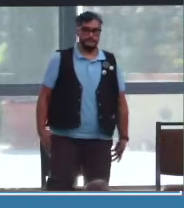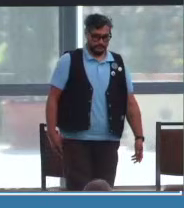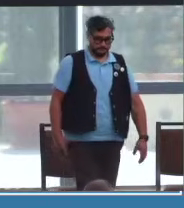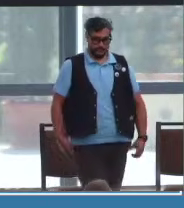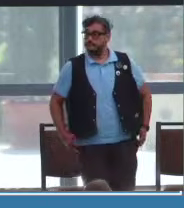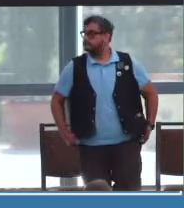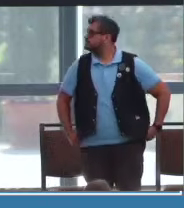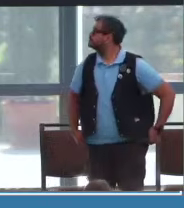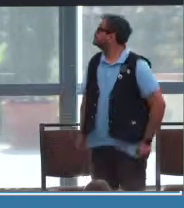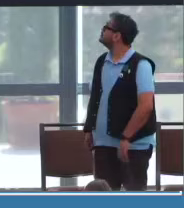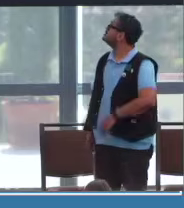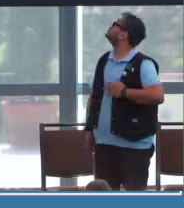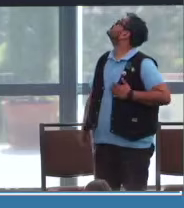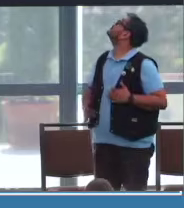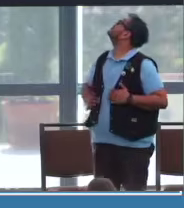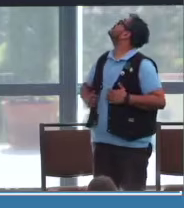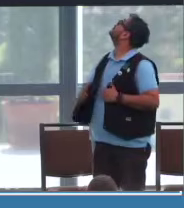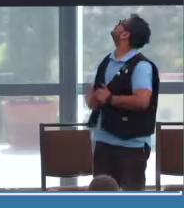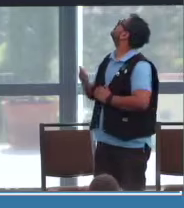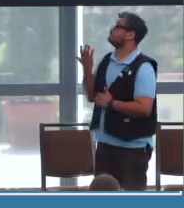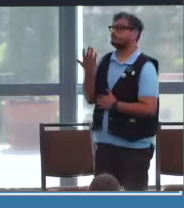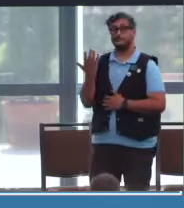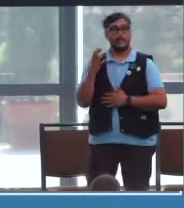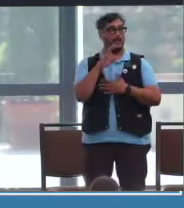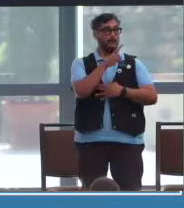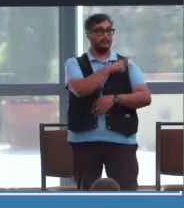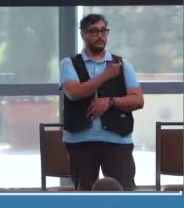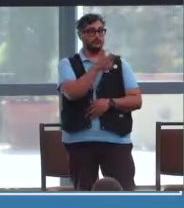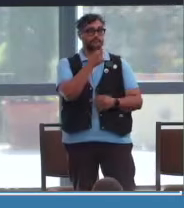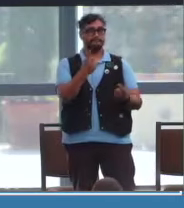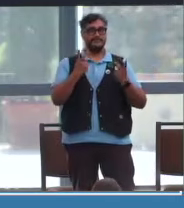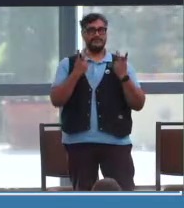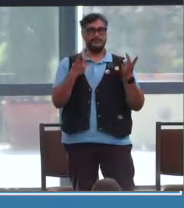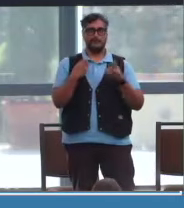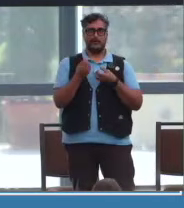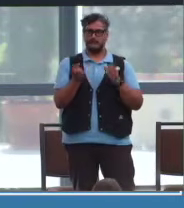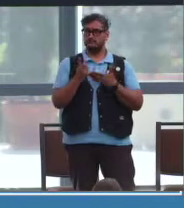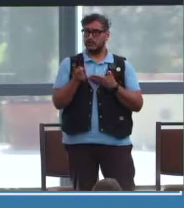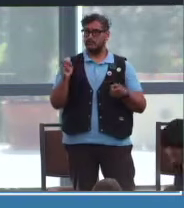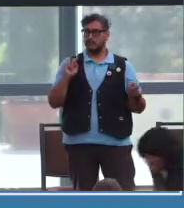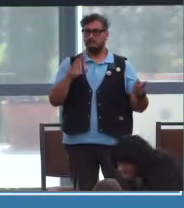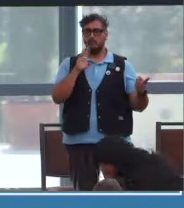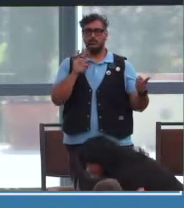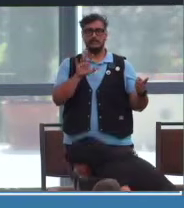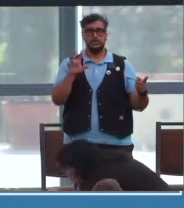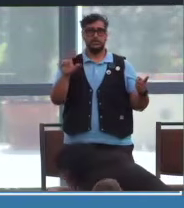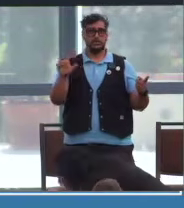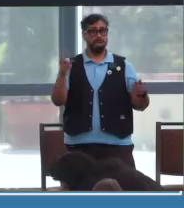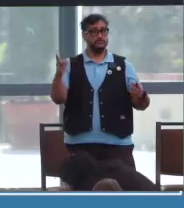patient who came into my office last week, actually. She's 53 and she's had lupus since she was